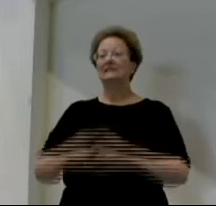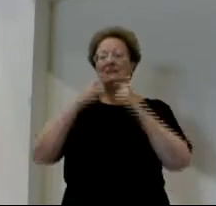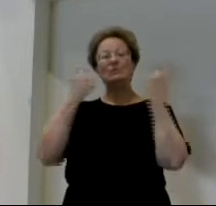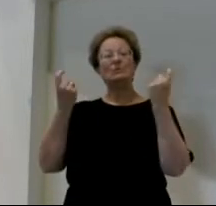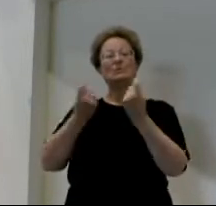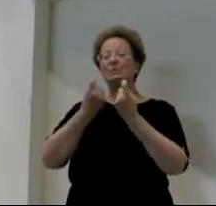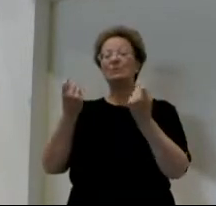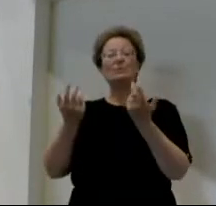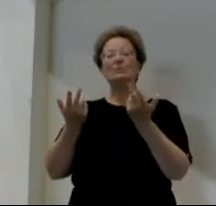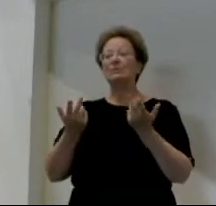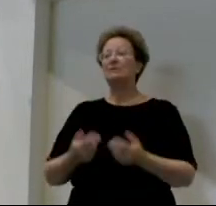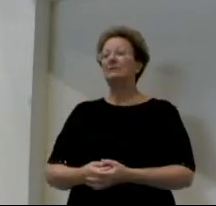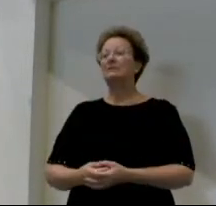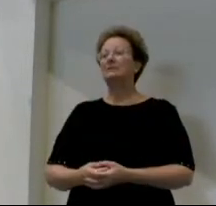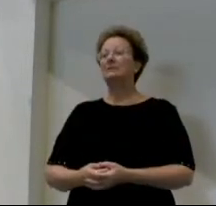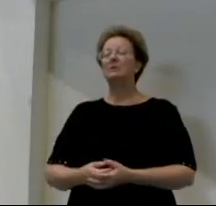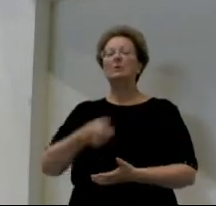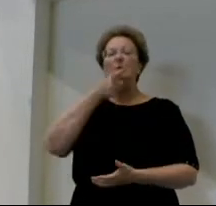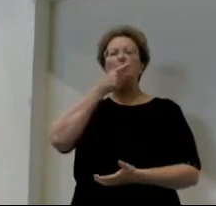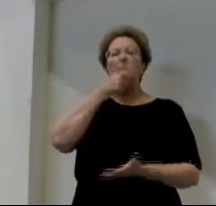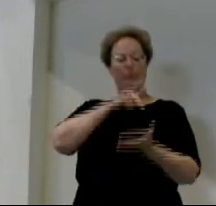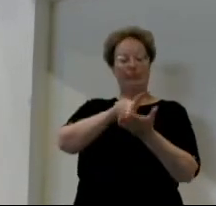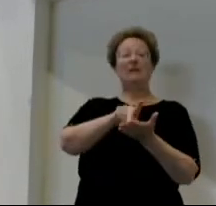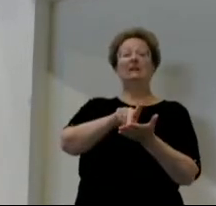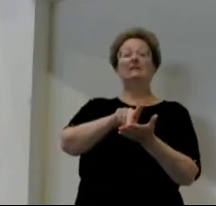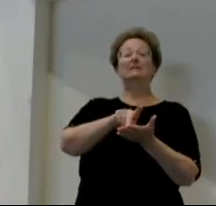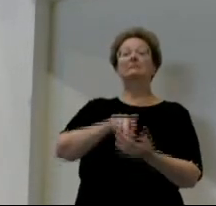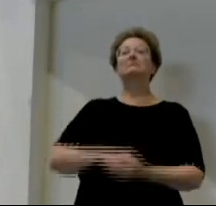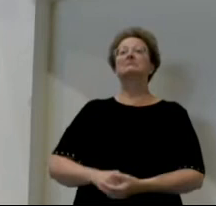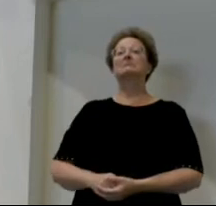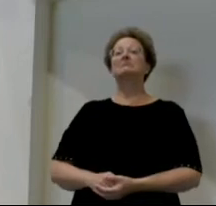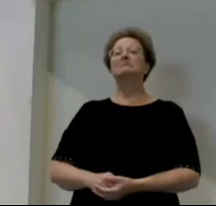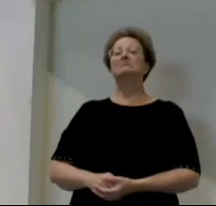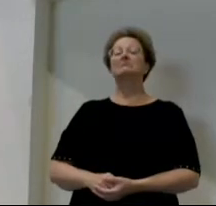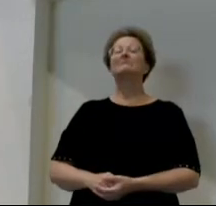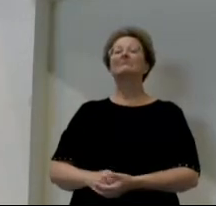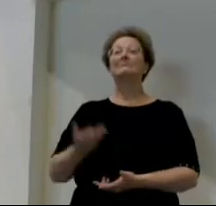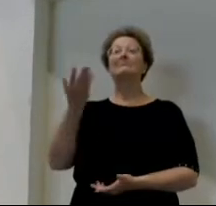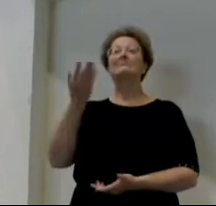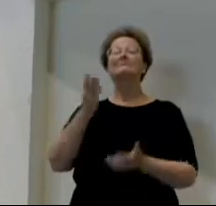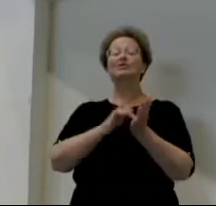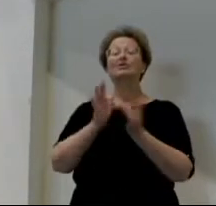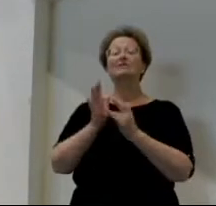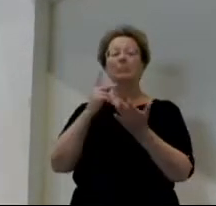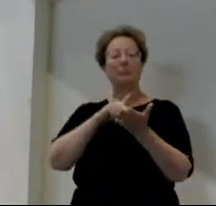you want to call those? Who pays for those? And the answer is Jesus.